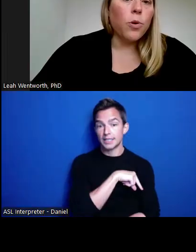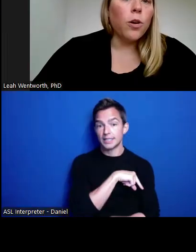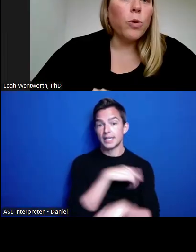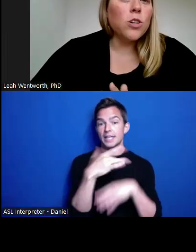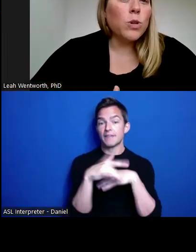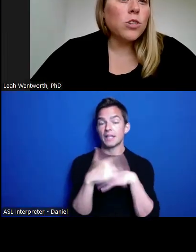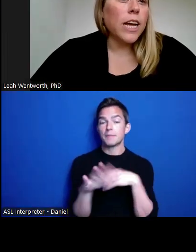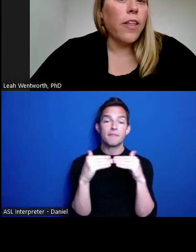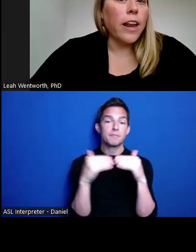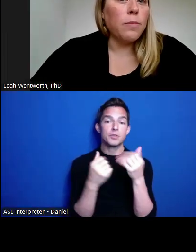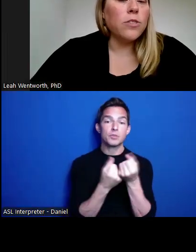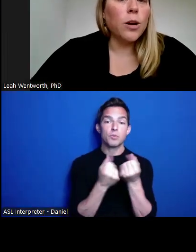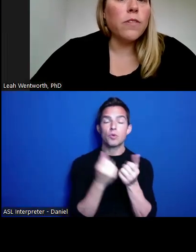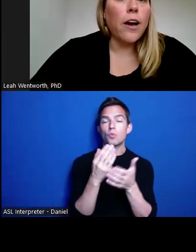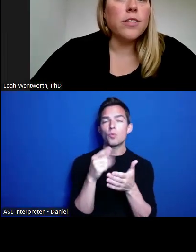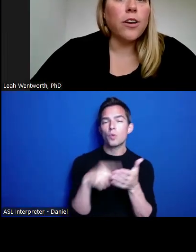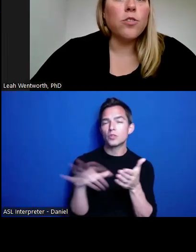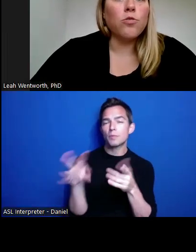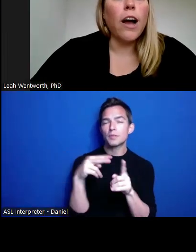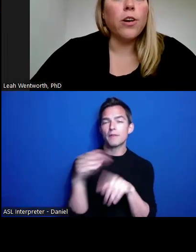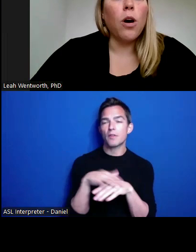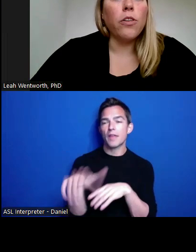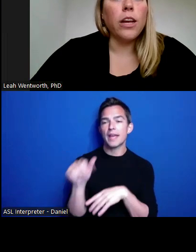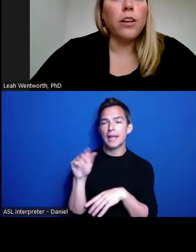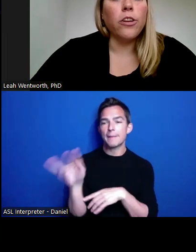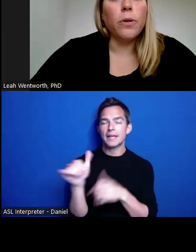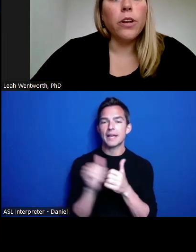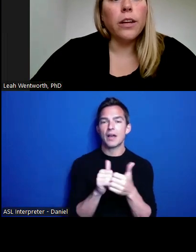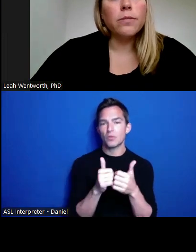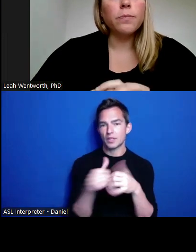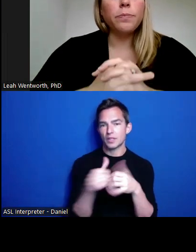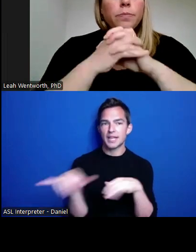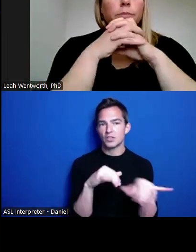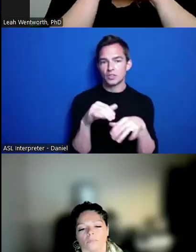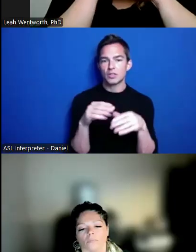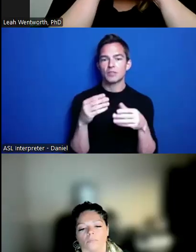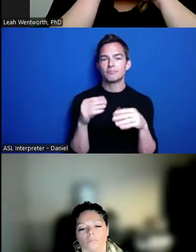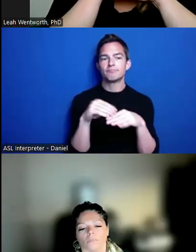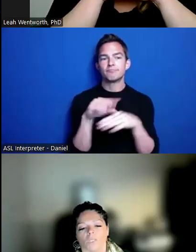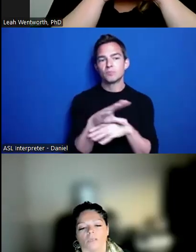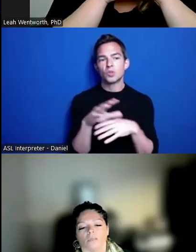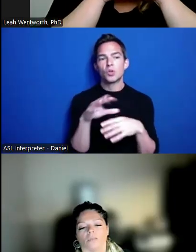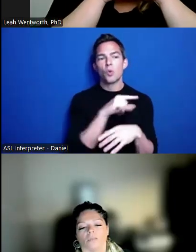peer support? What's your take on that, Amy, in terms of how the standards are driving quality and availability?